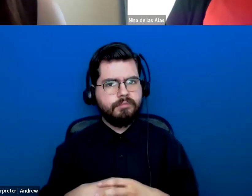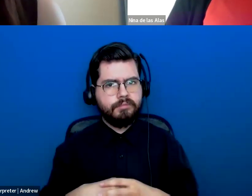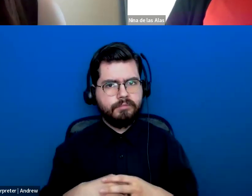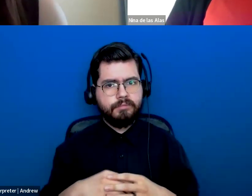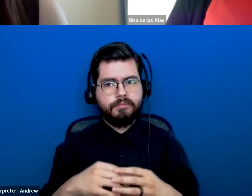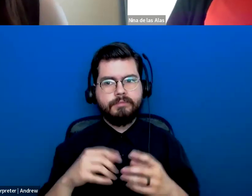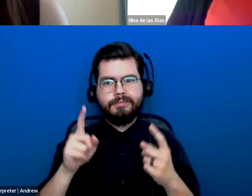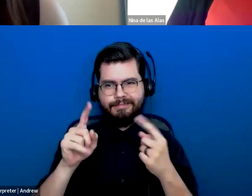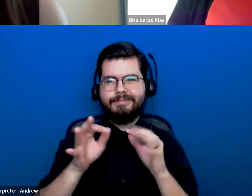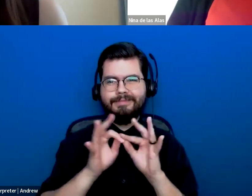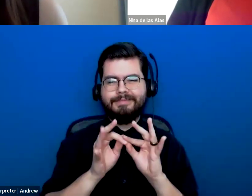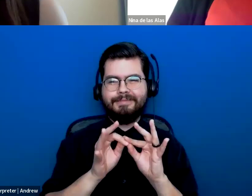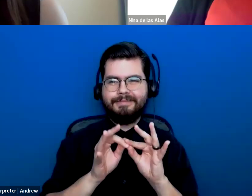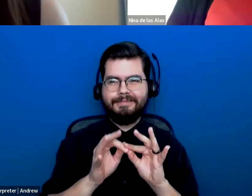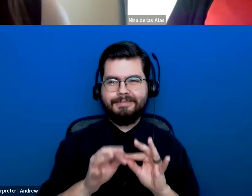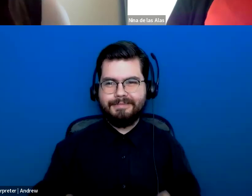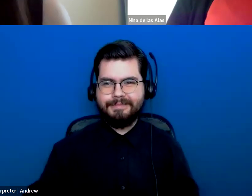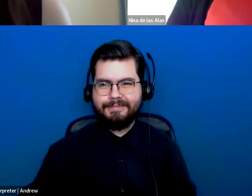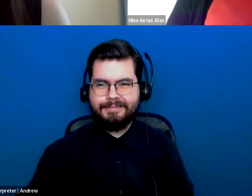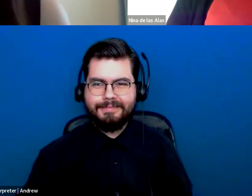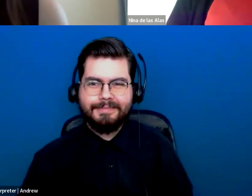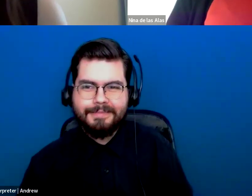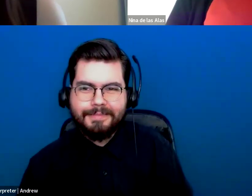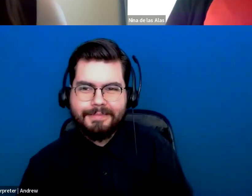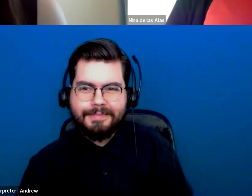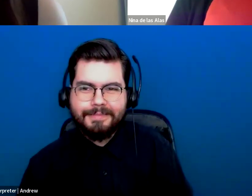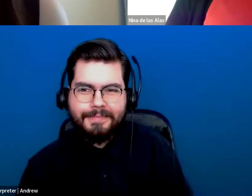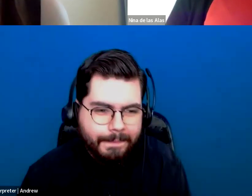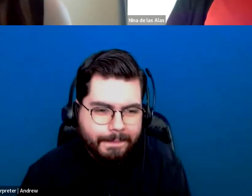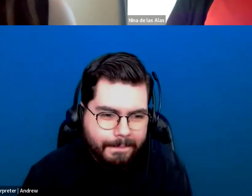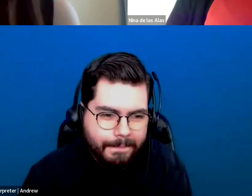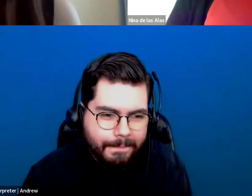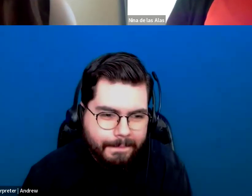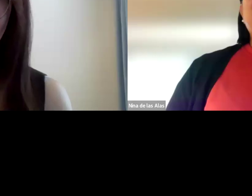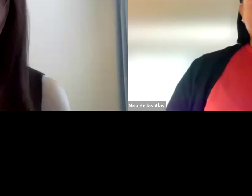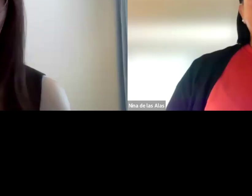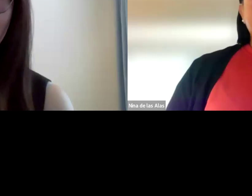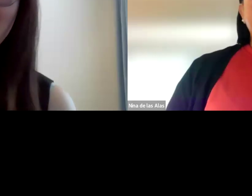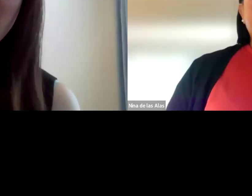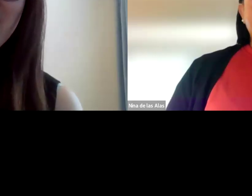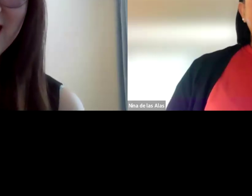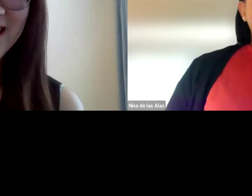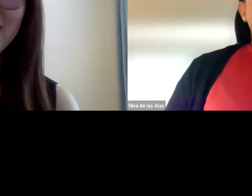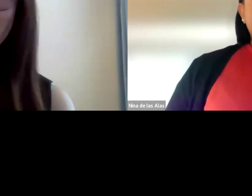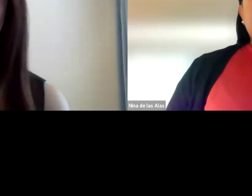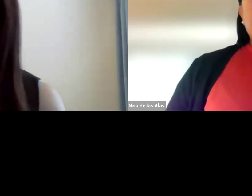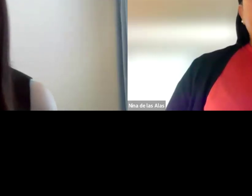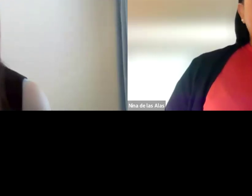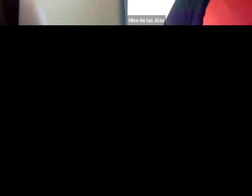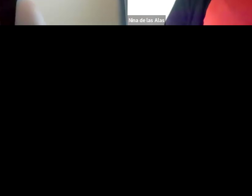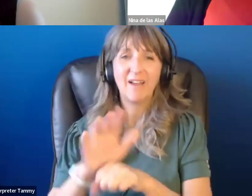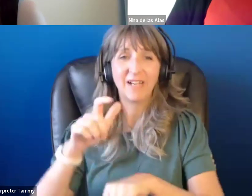Wow. It's a good point. It's a good point, and Mhm. probably unfortunately we don't have enough time to cover it,